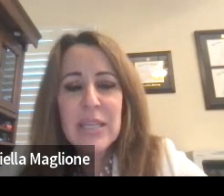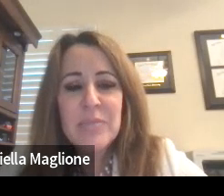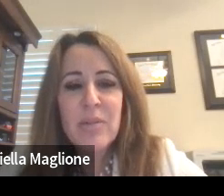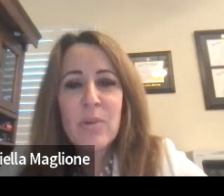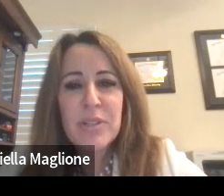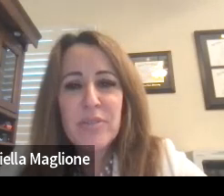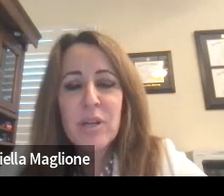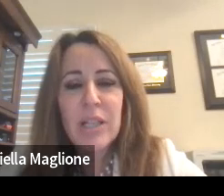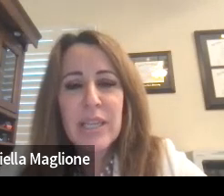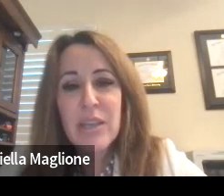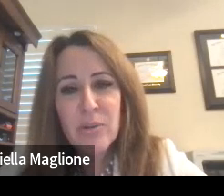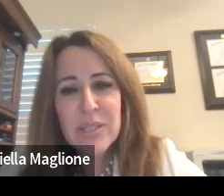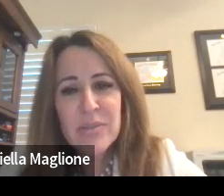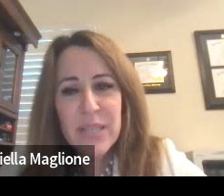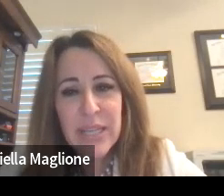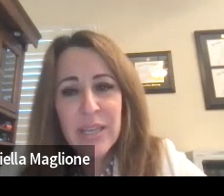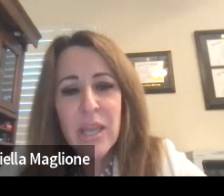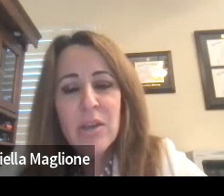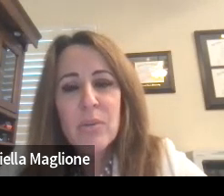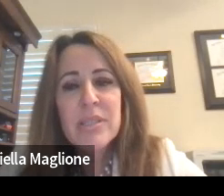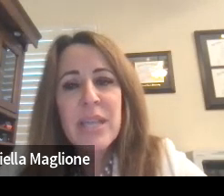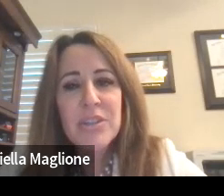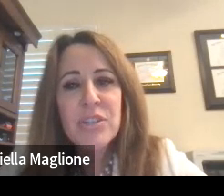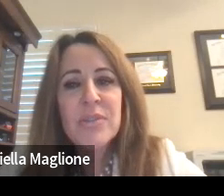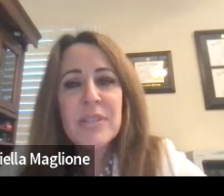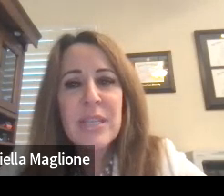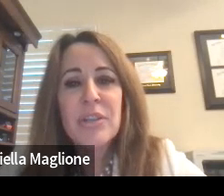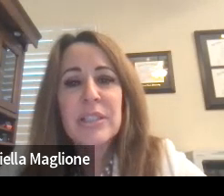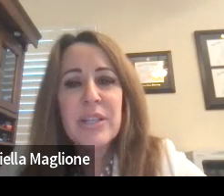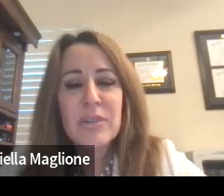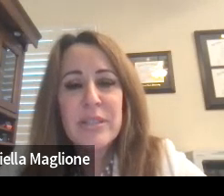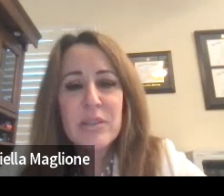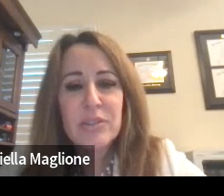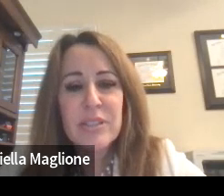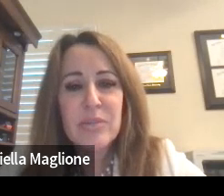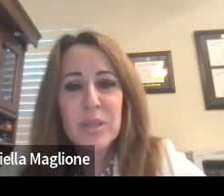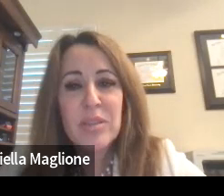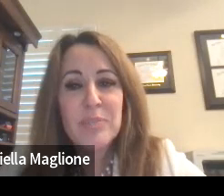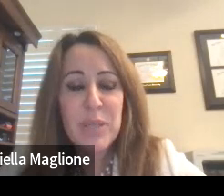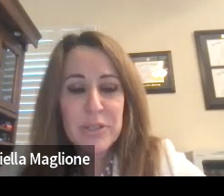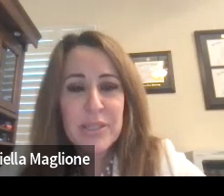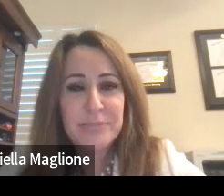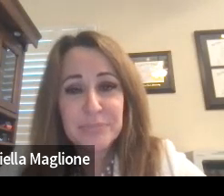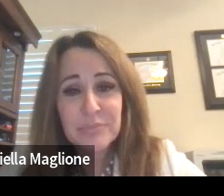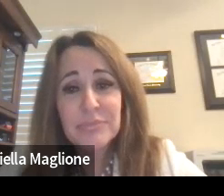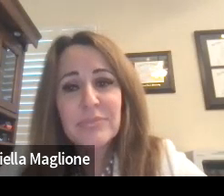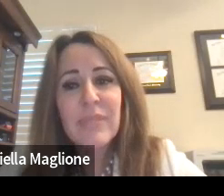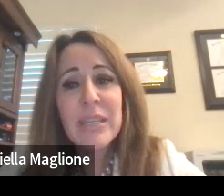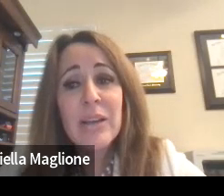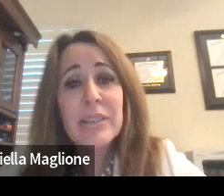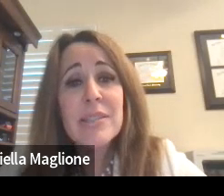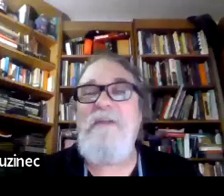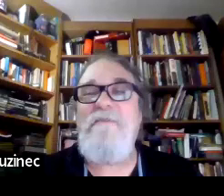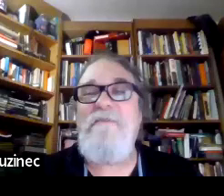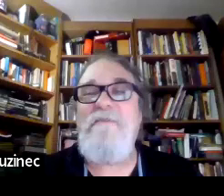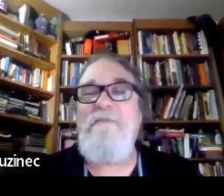today is my wonderful colleague, Chris Huzinec, who is a National Senior Clinical Consultant with Pearson.